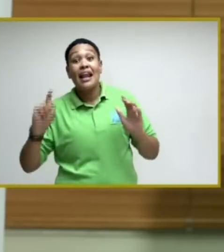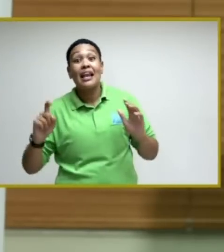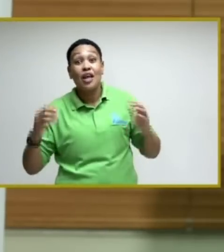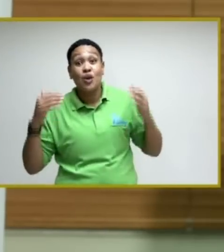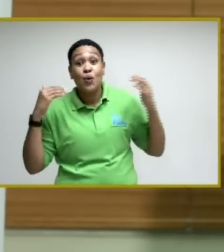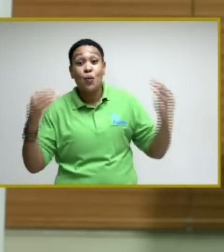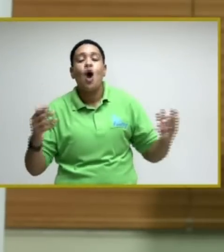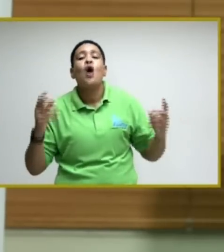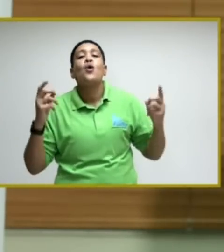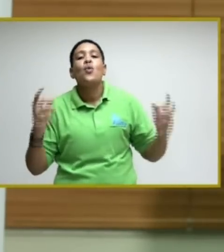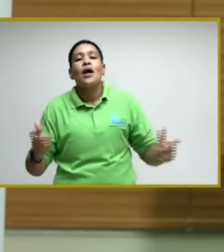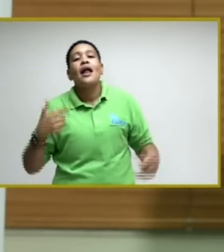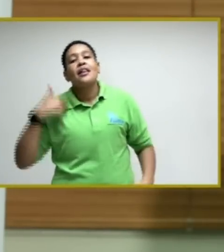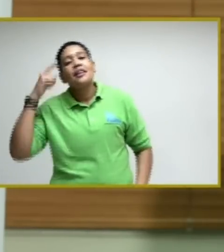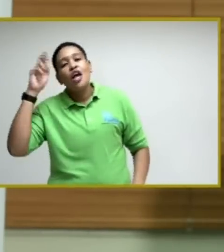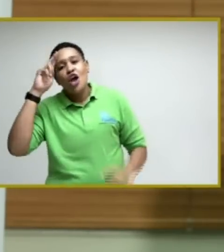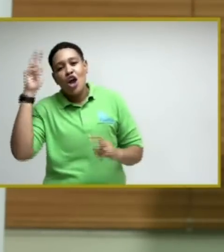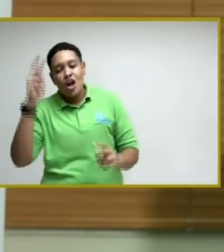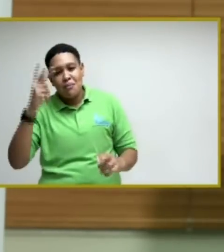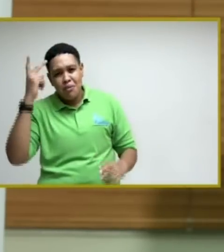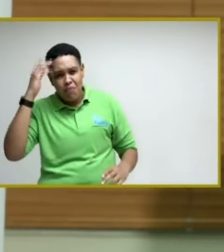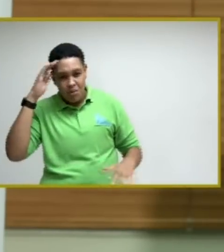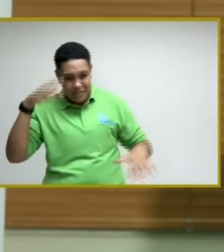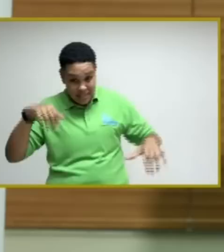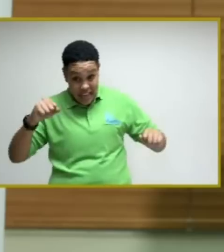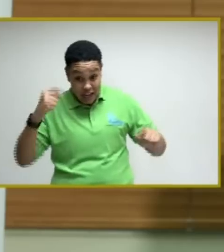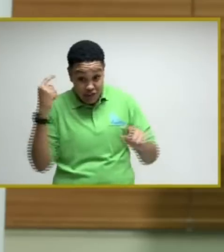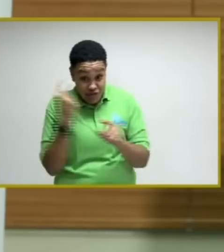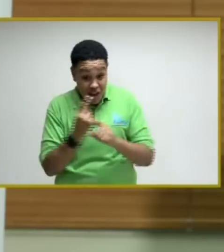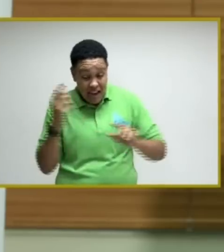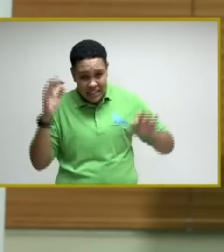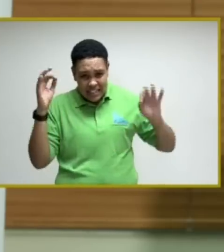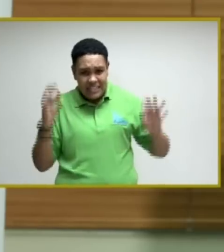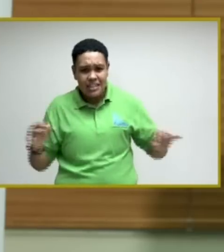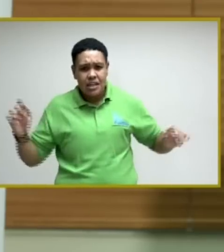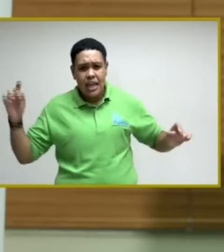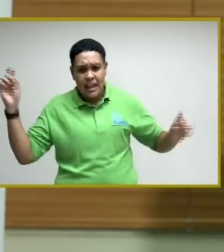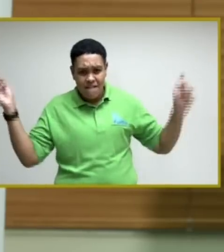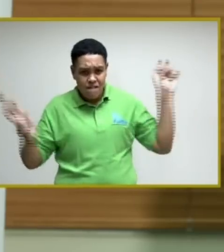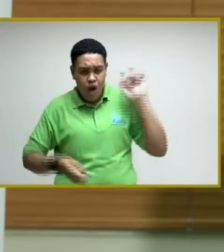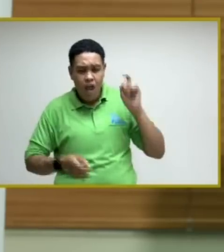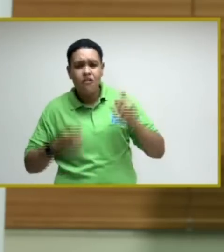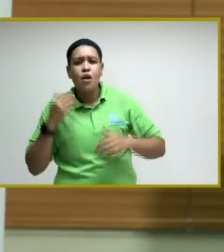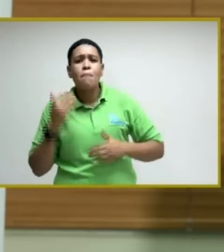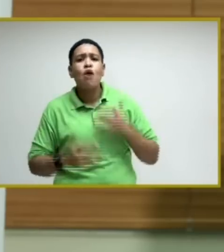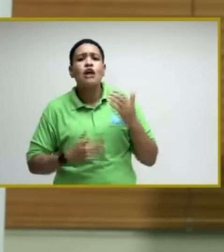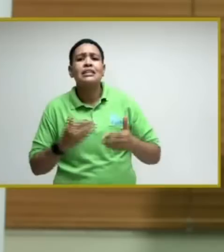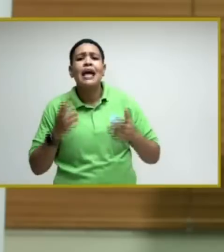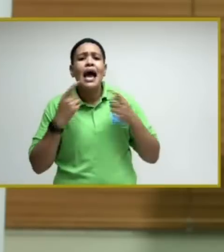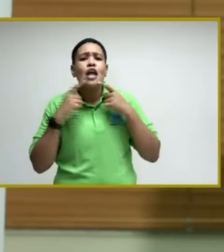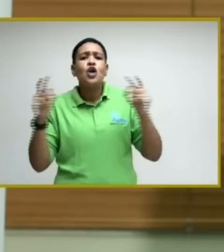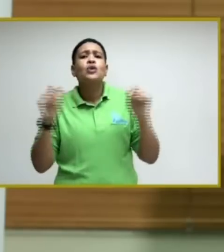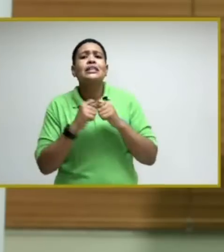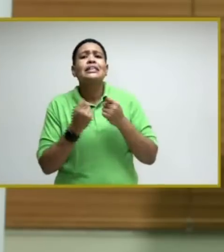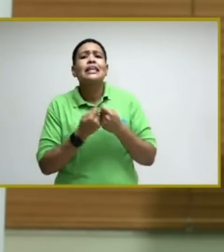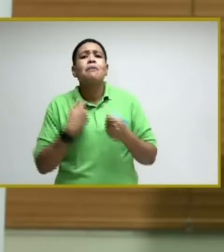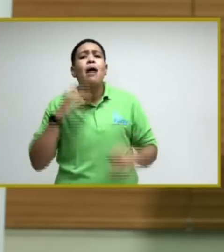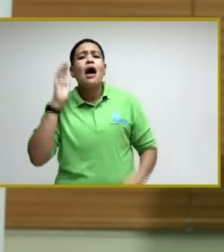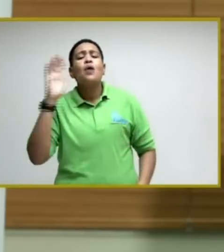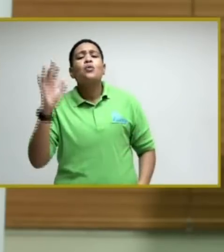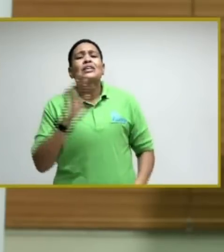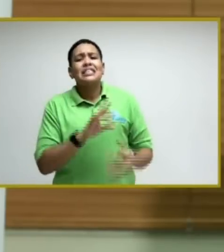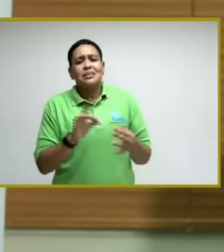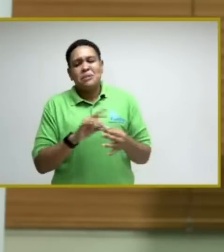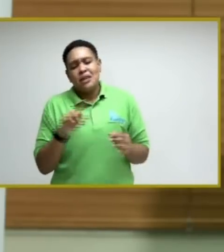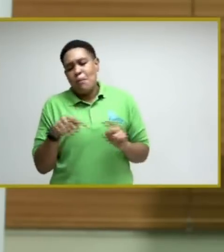quickly, I think the Honorable Prime Minister has taken the right decision in evolving the process and announcing a team which I'll speak to. But